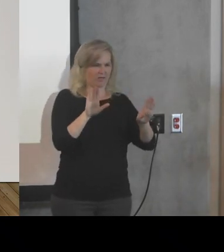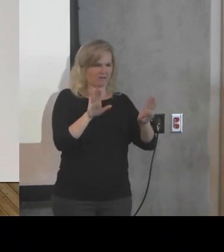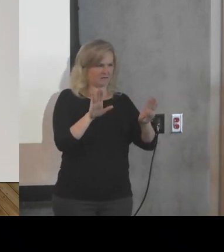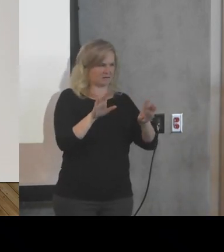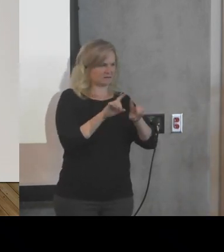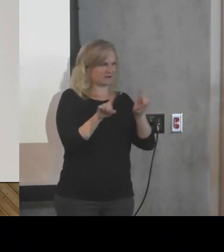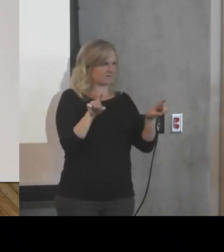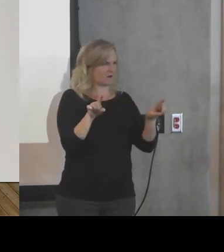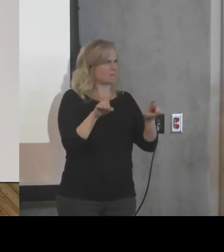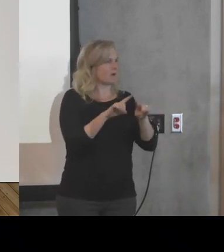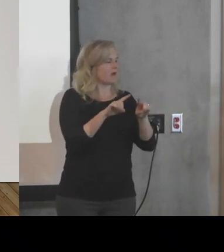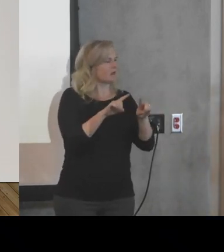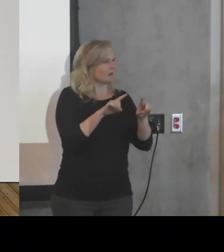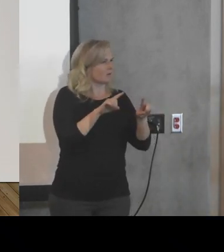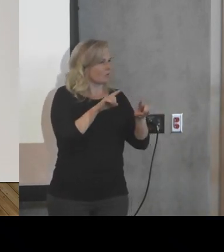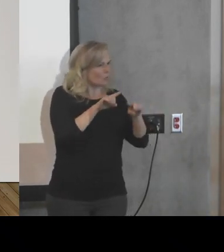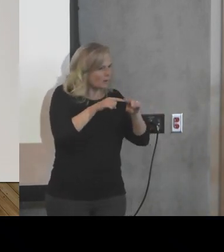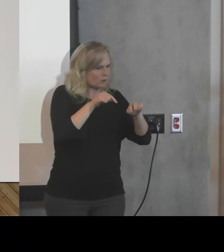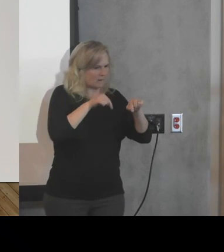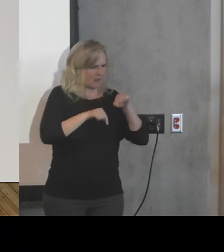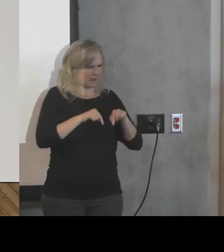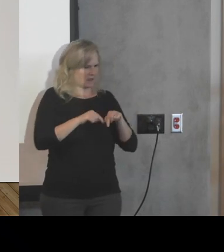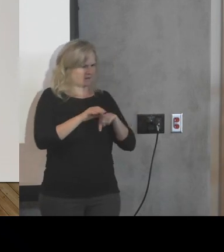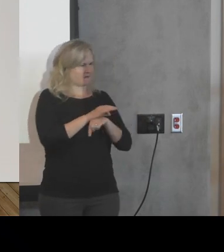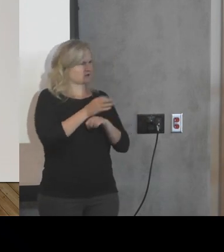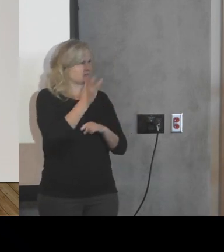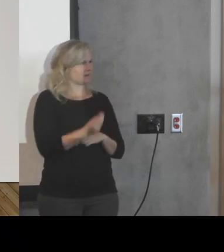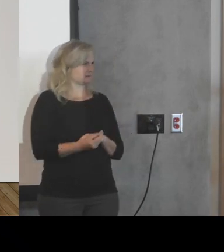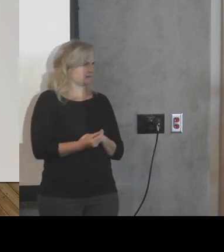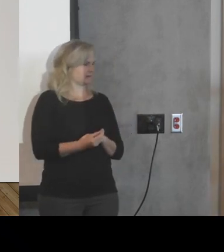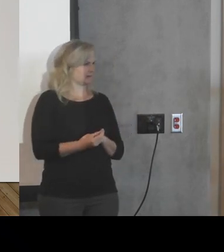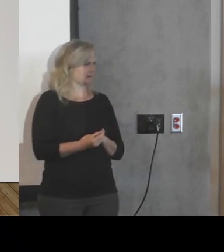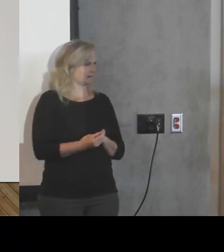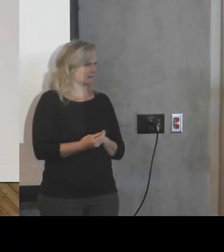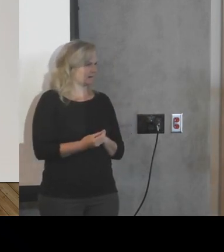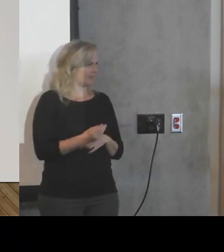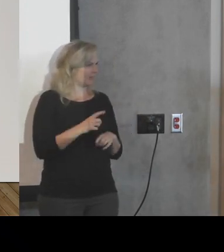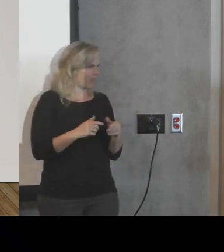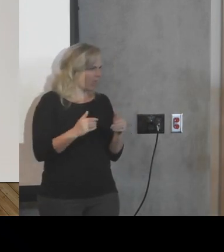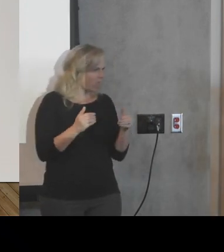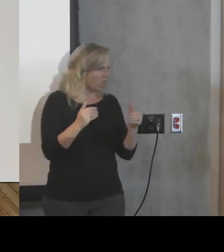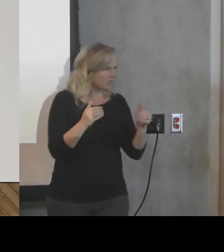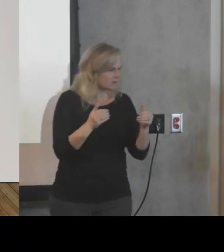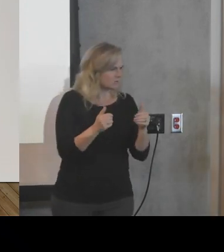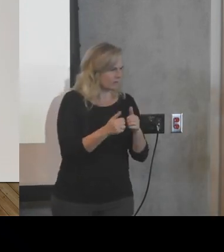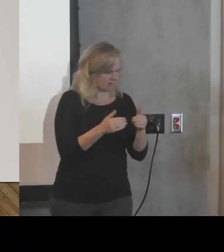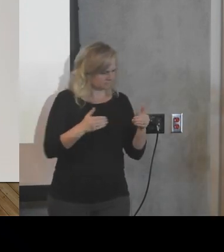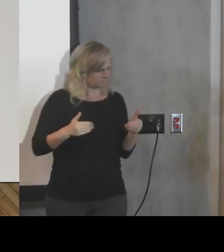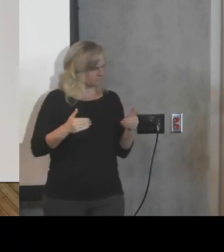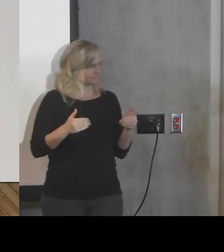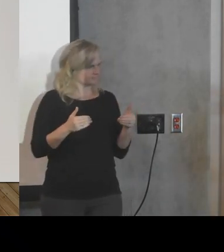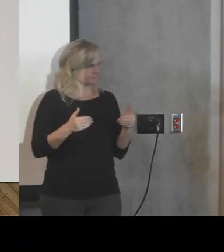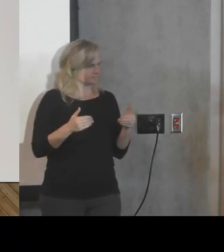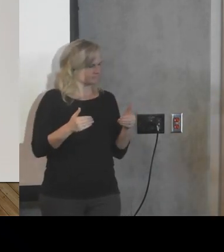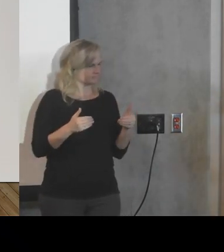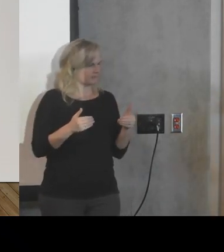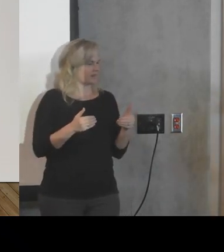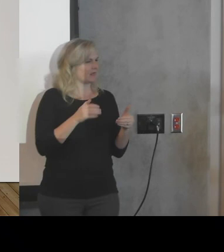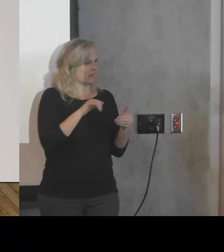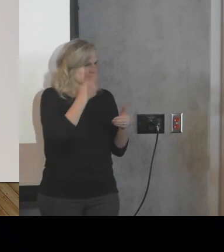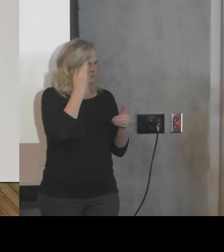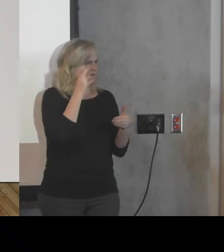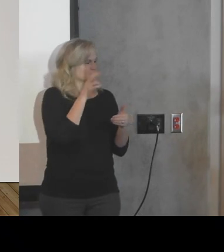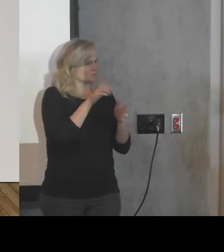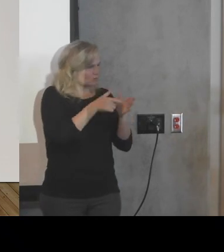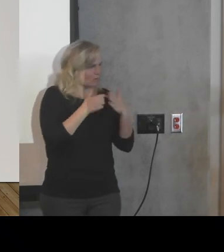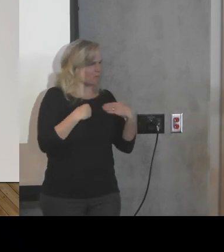identify function. So you can see where that breakdown is happening for these students, and they do need a bit more focused teaching at their